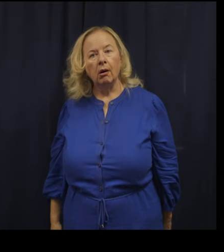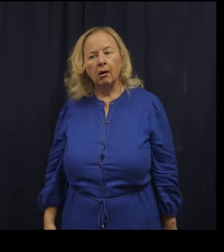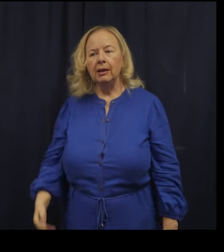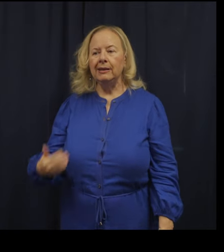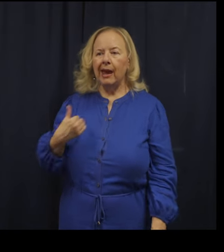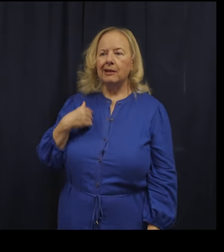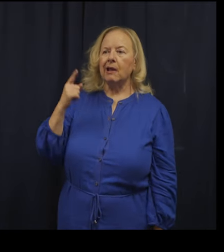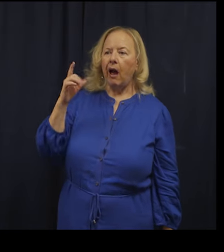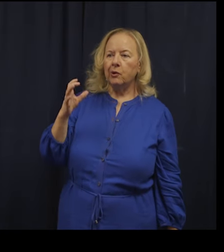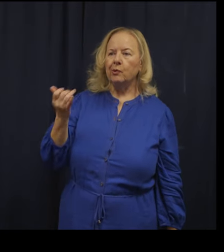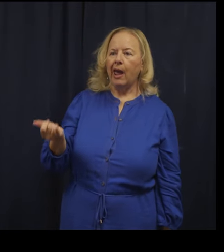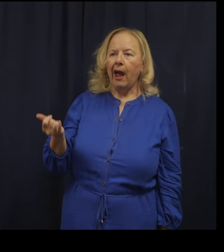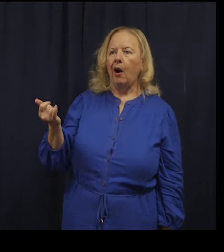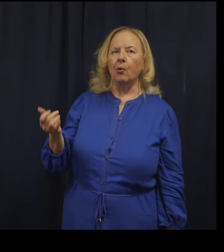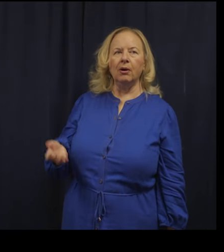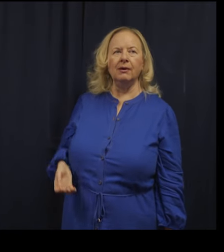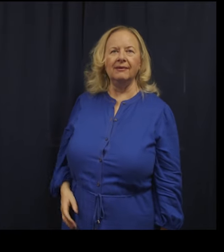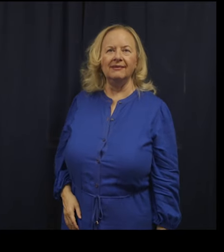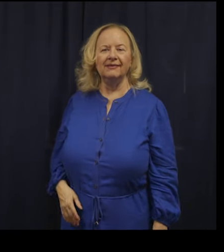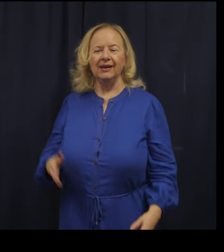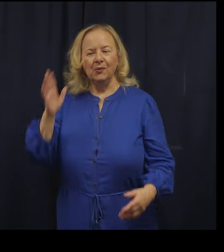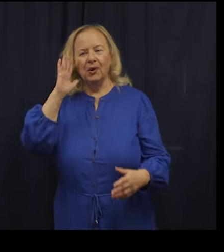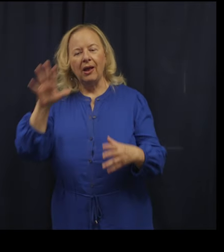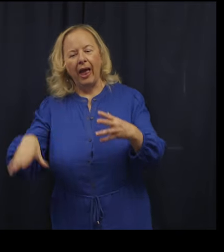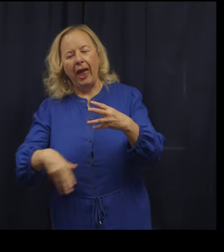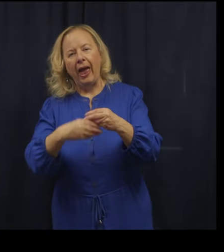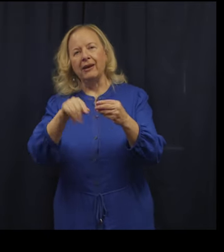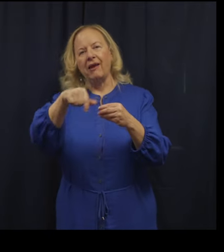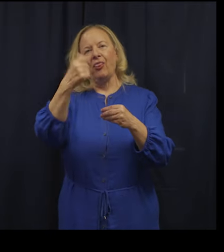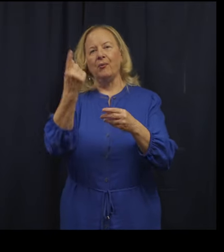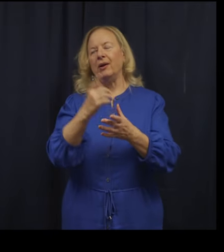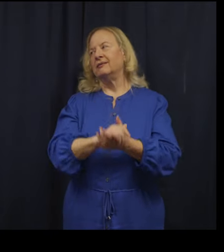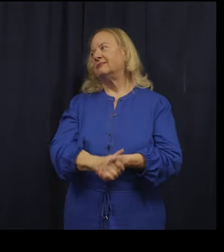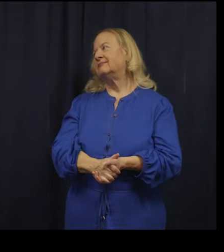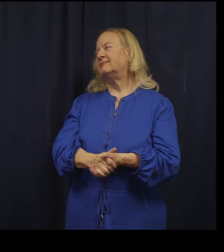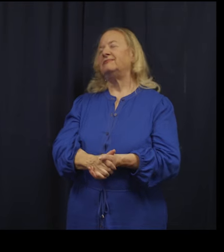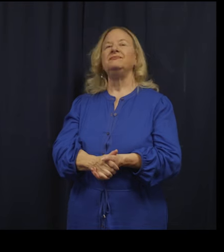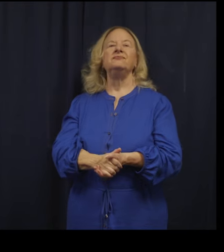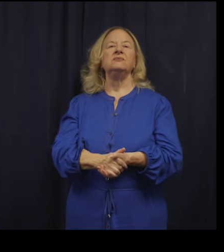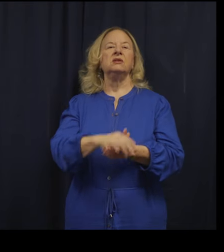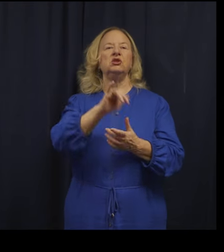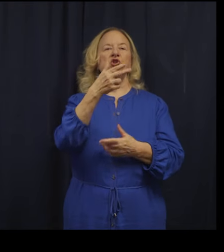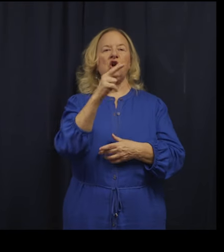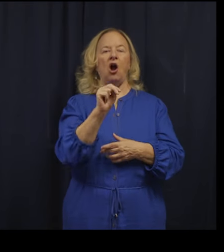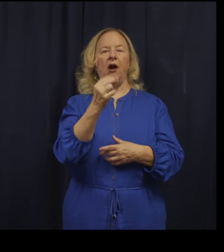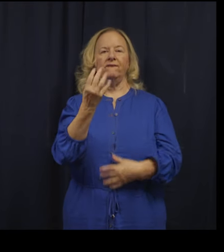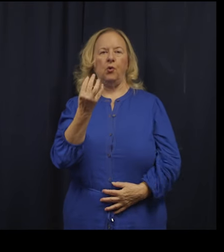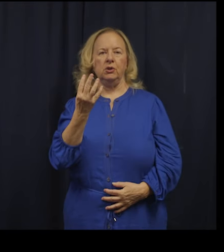got about 100, and he's going to get another one. Now look at